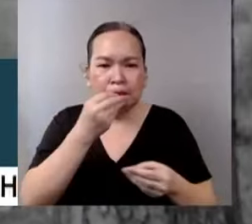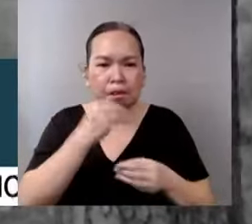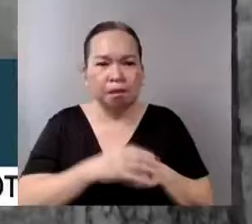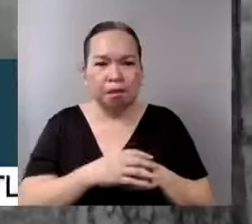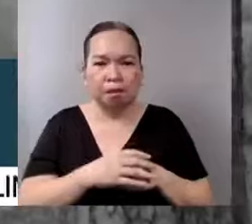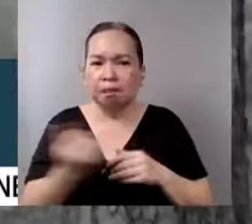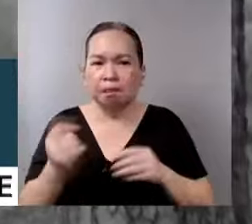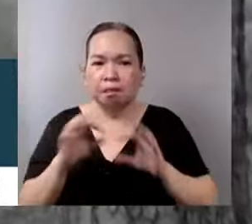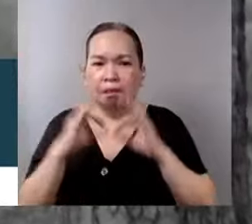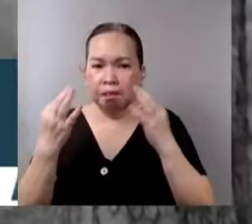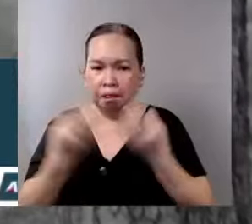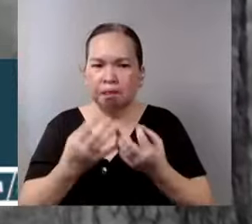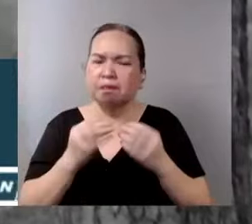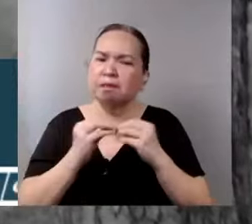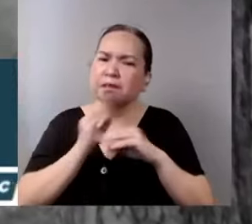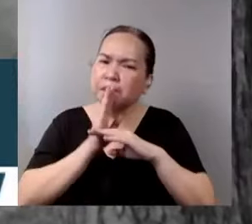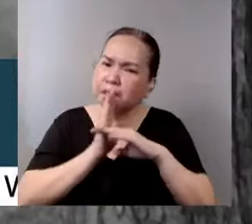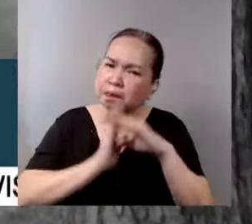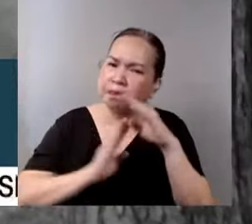choose a similar lifestyle.